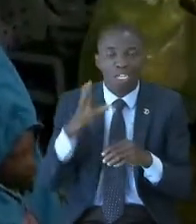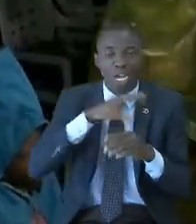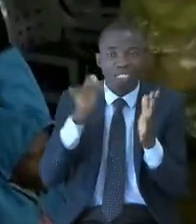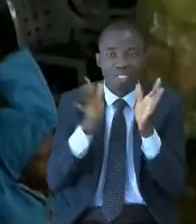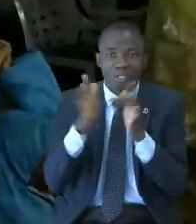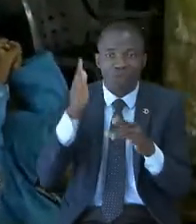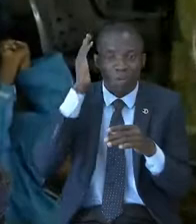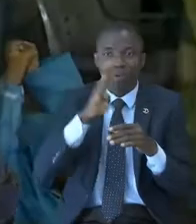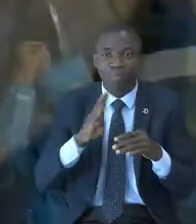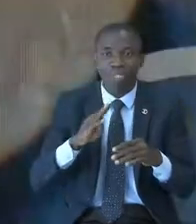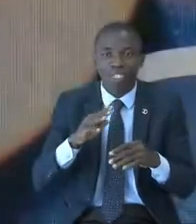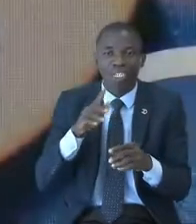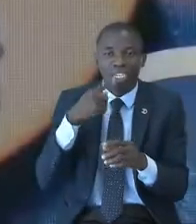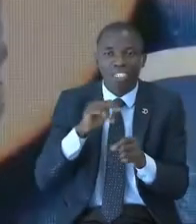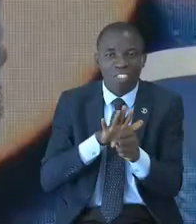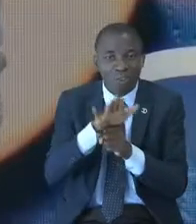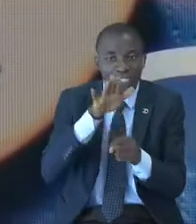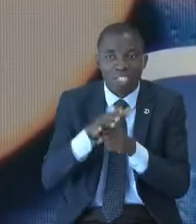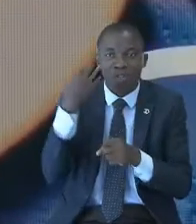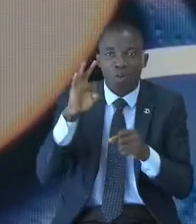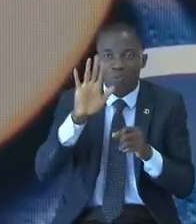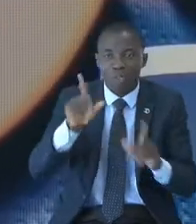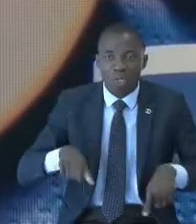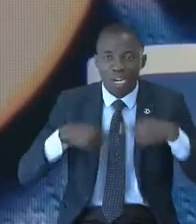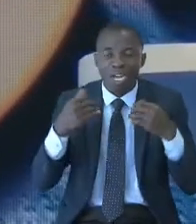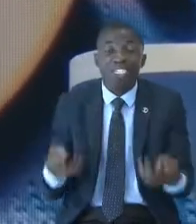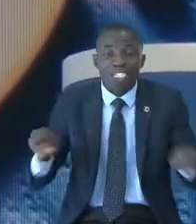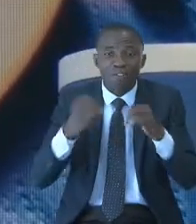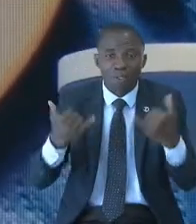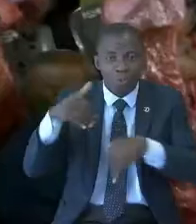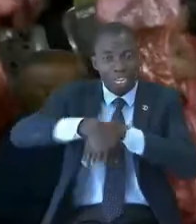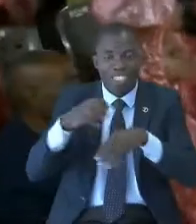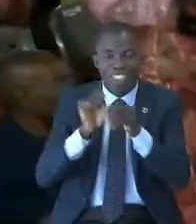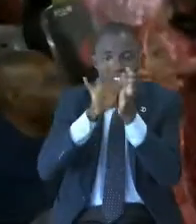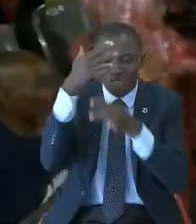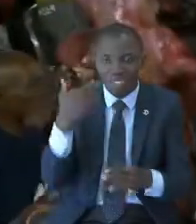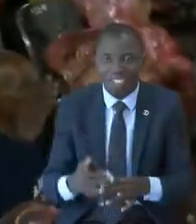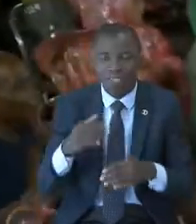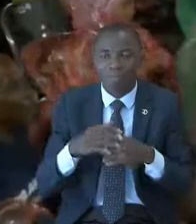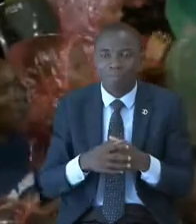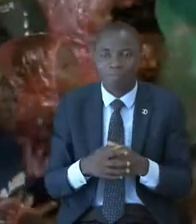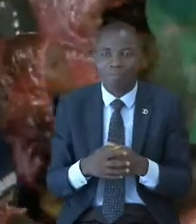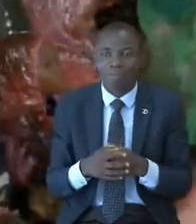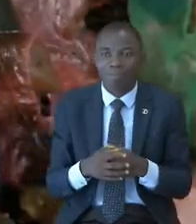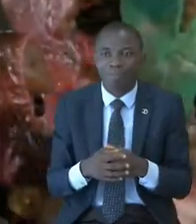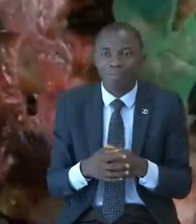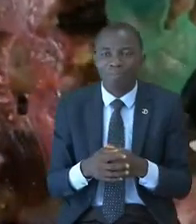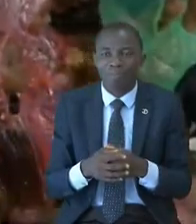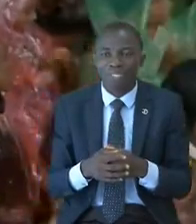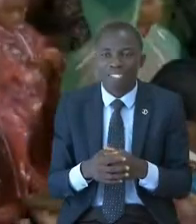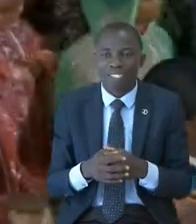the sufficiency of your life, even tonight in Jesus' name.